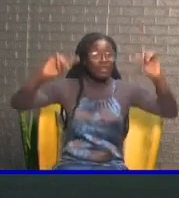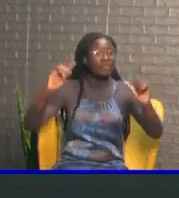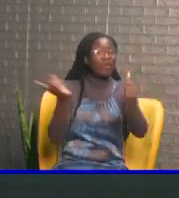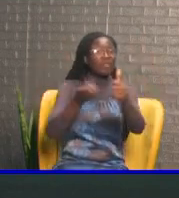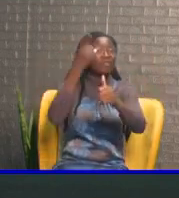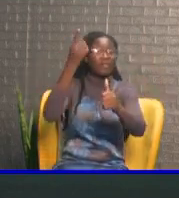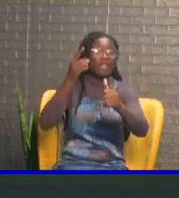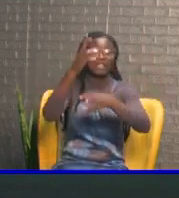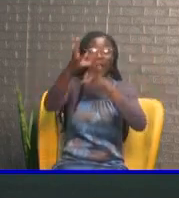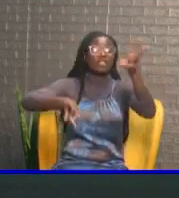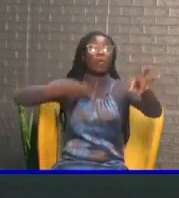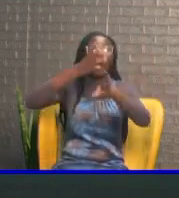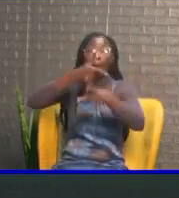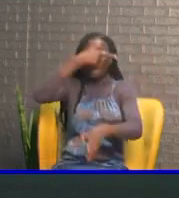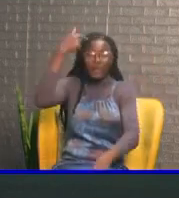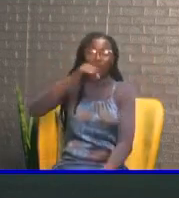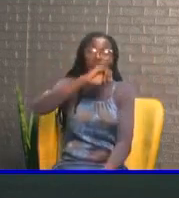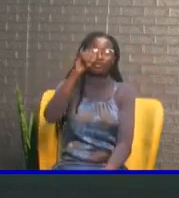first.